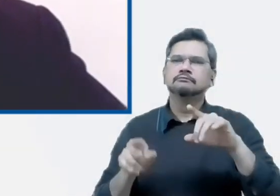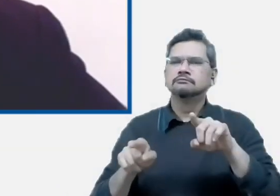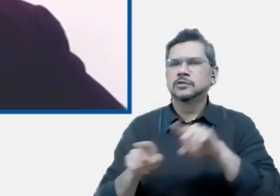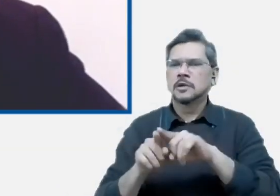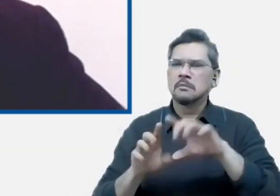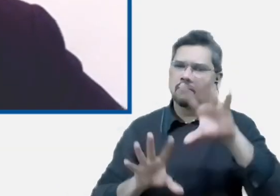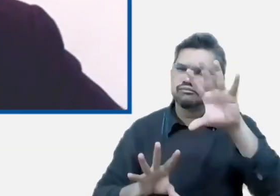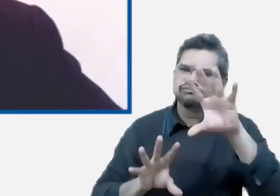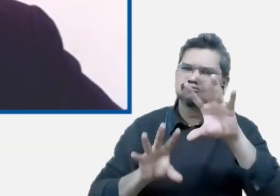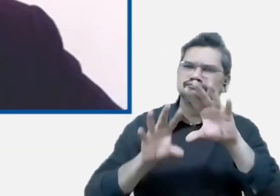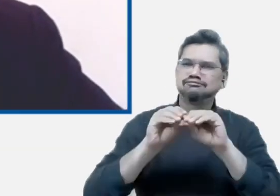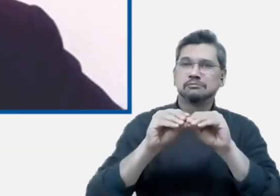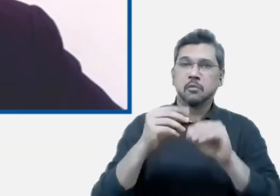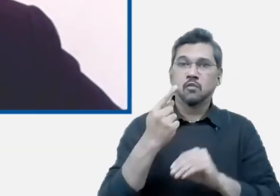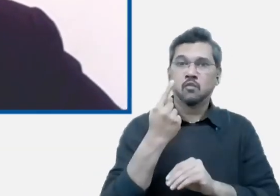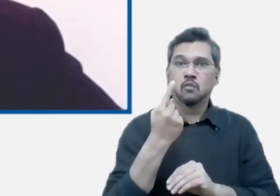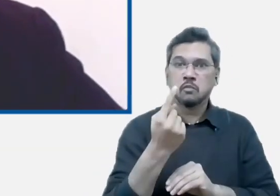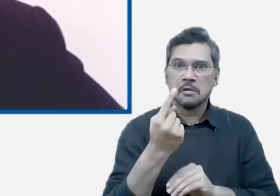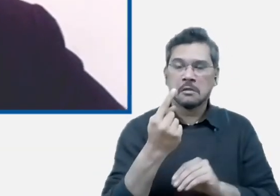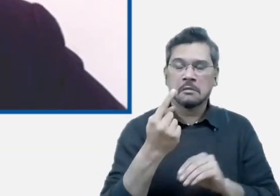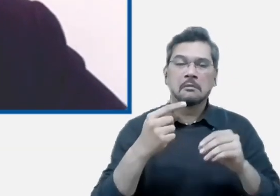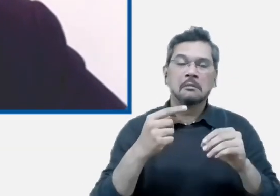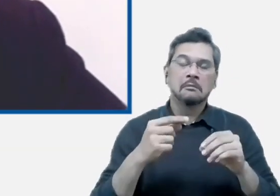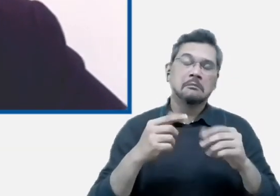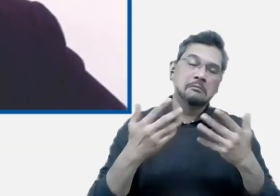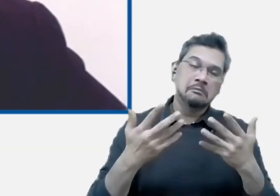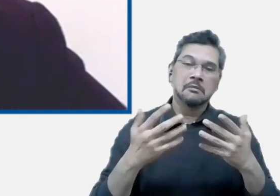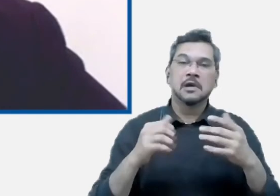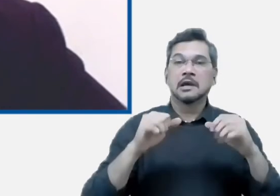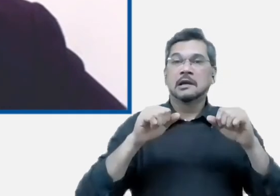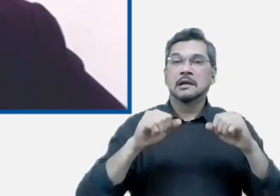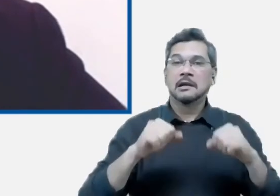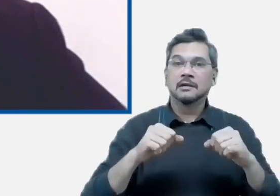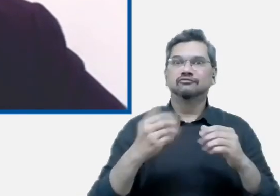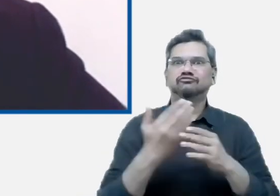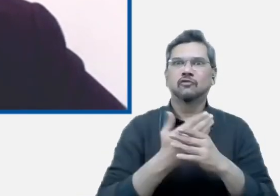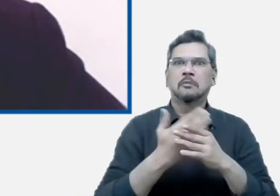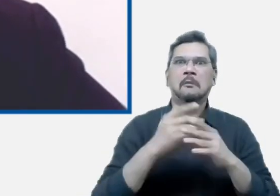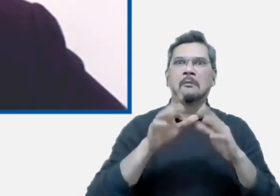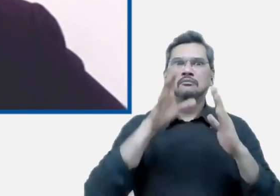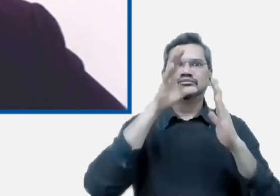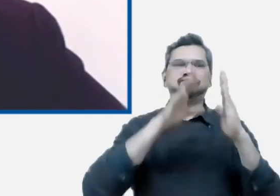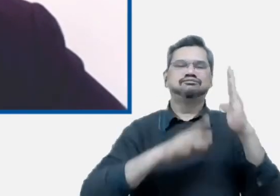make the document quite easier. Maybe it can reduce further to below 9 pages.